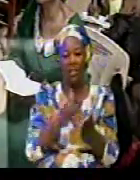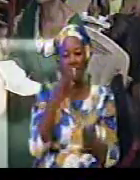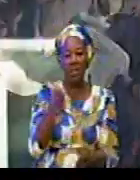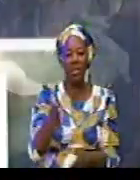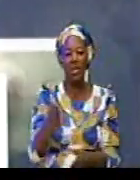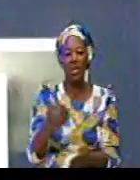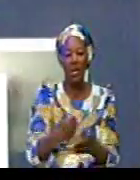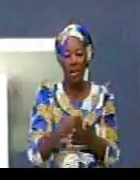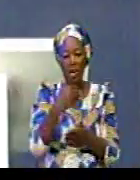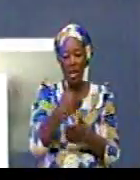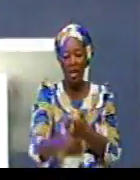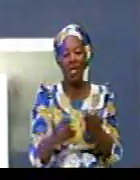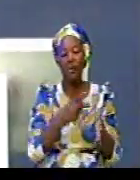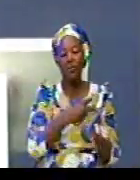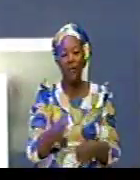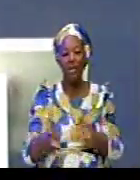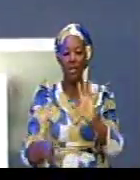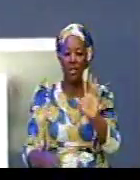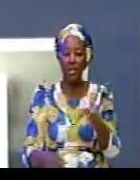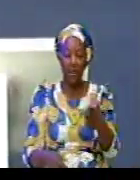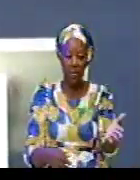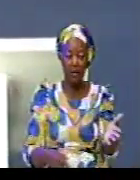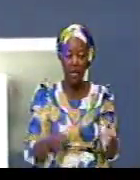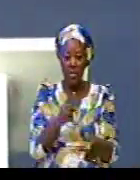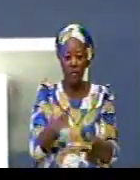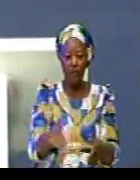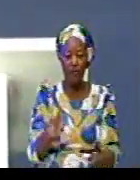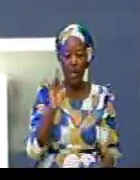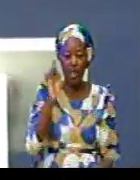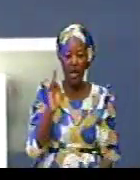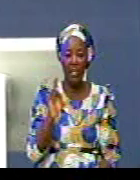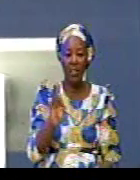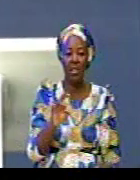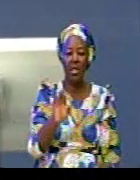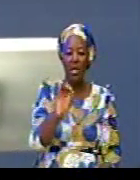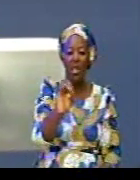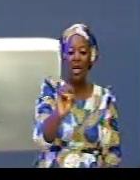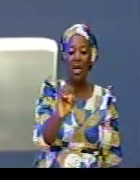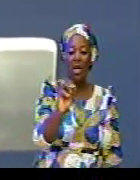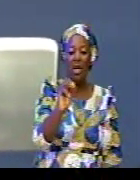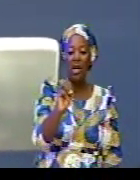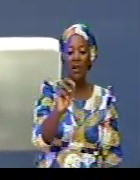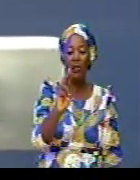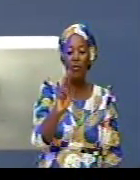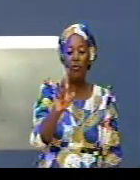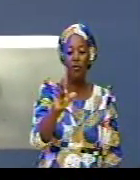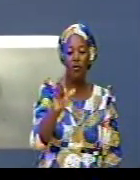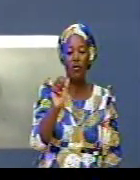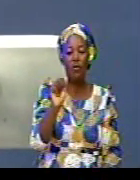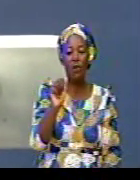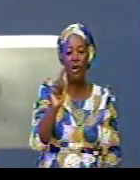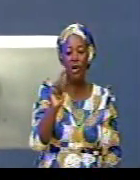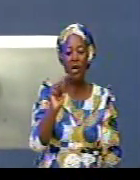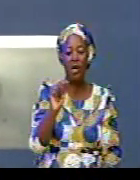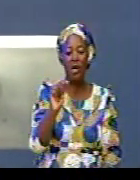L, E. You'll find it there. Look at the next verse there. You'll